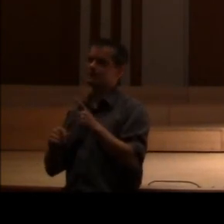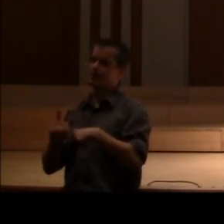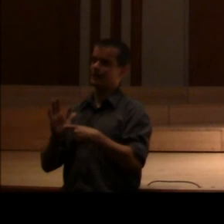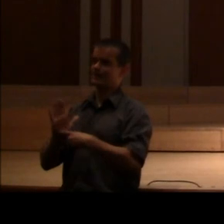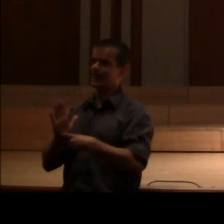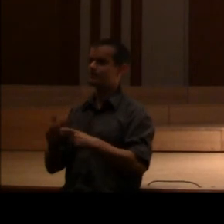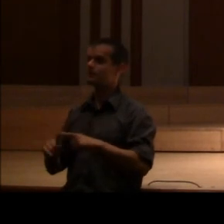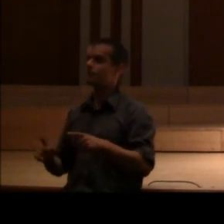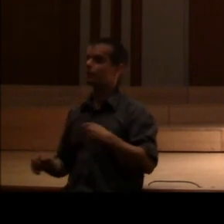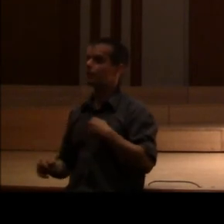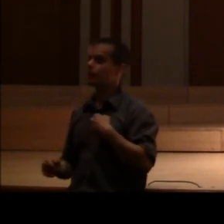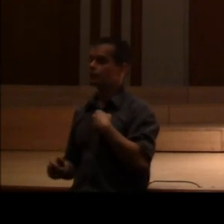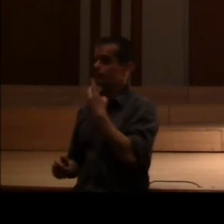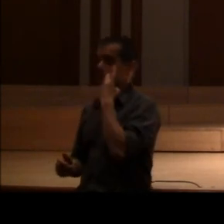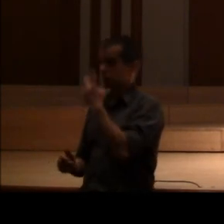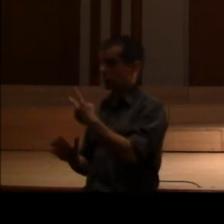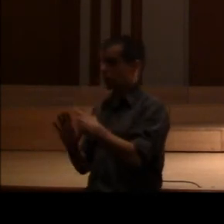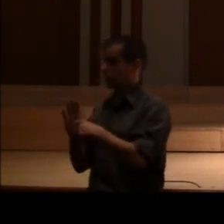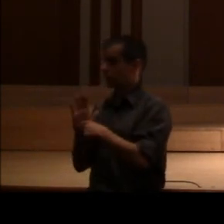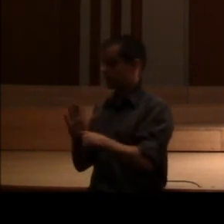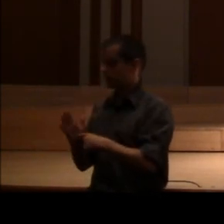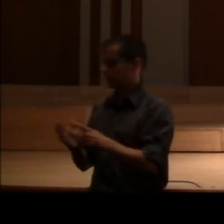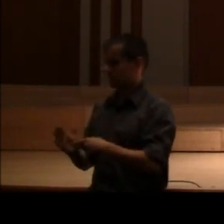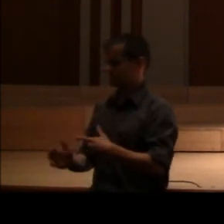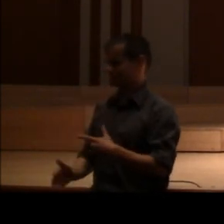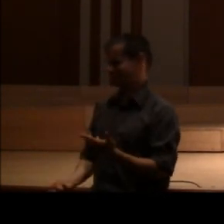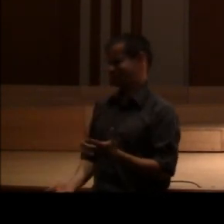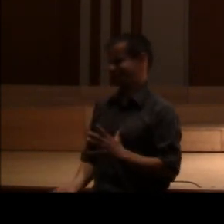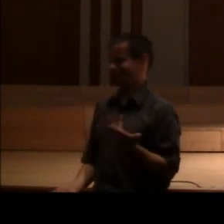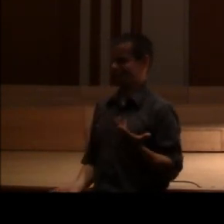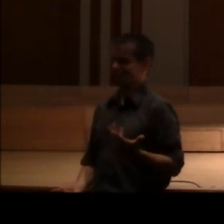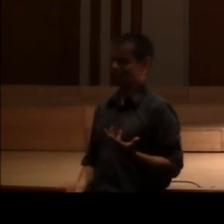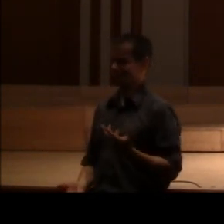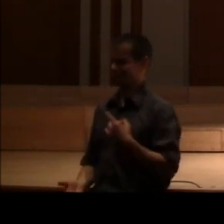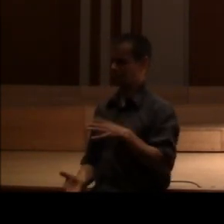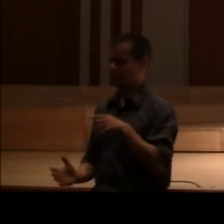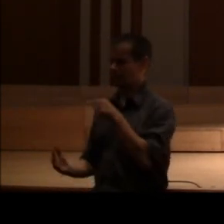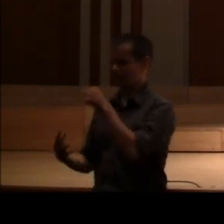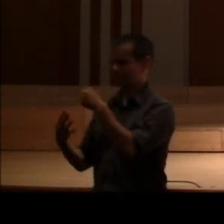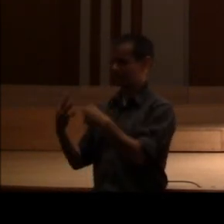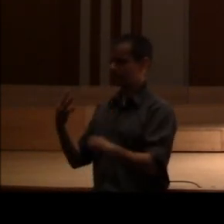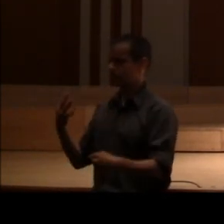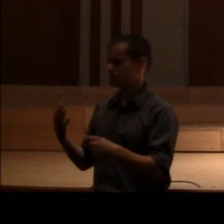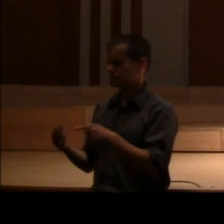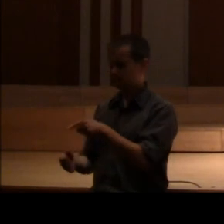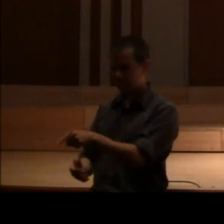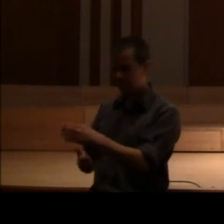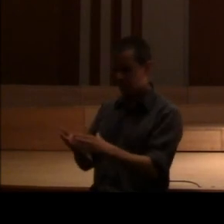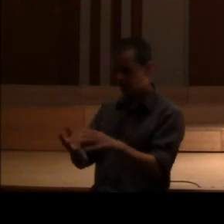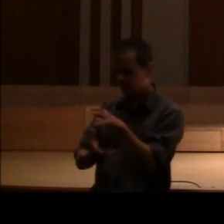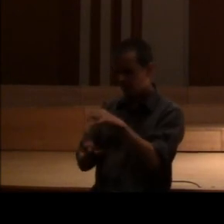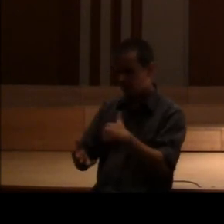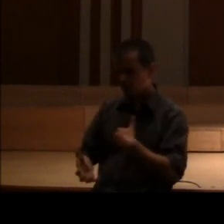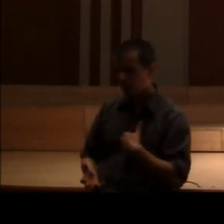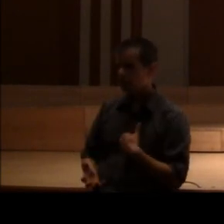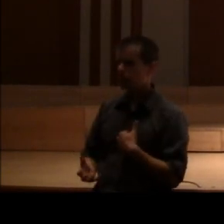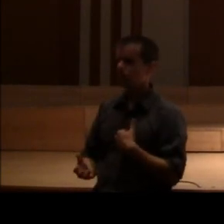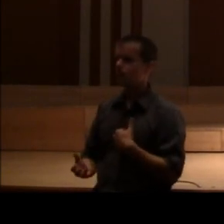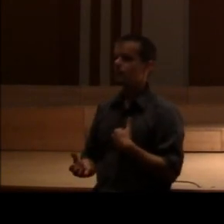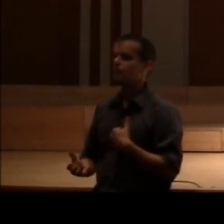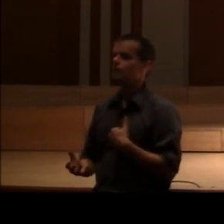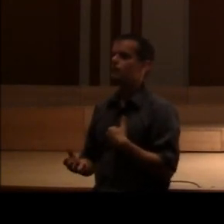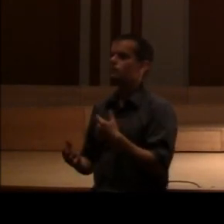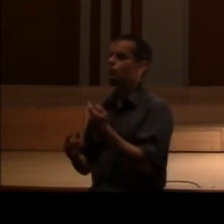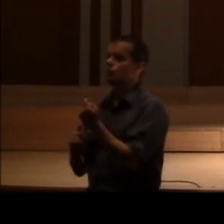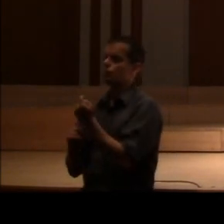But when we saw an example of something, we were able to take issue with it, to point out things that we didn't like or that we were confused by, taking away that kind of, I guess,